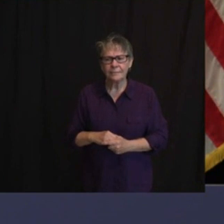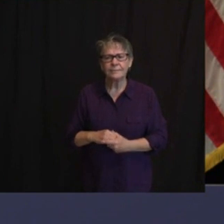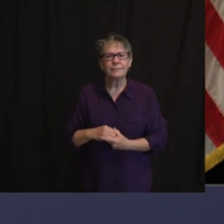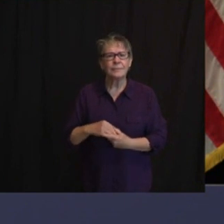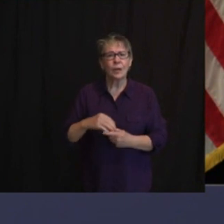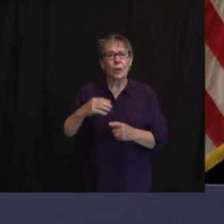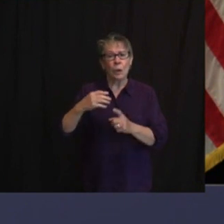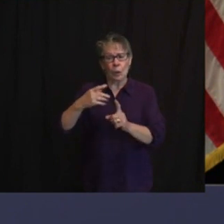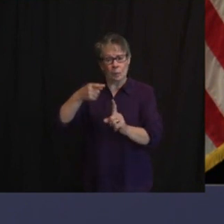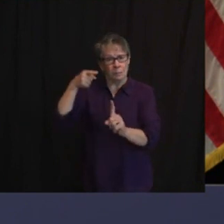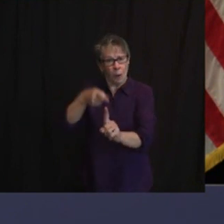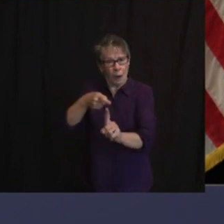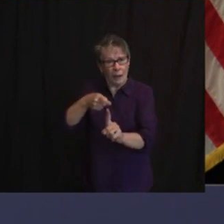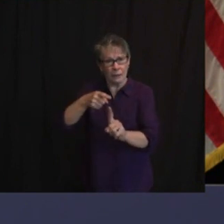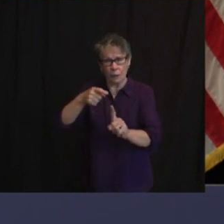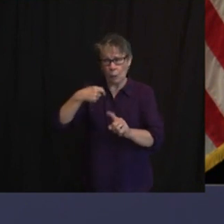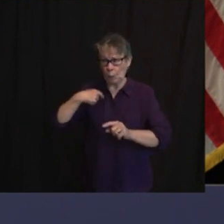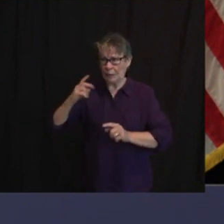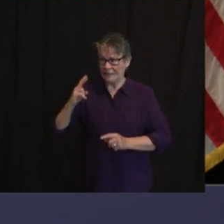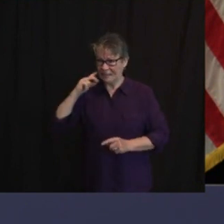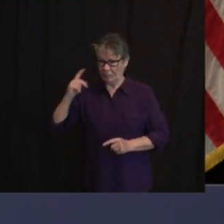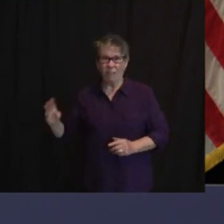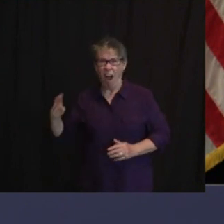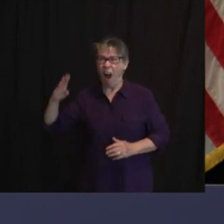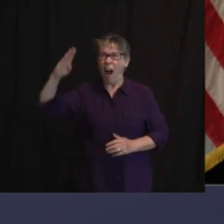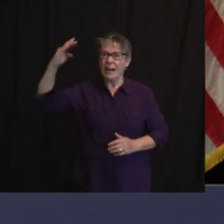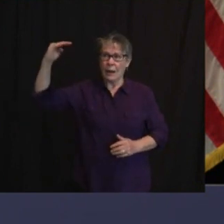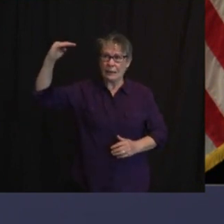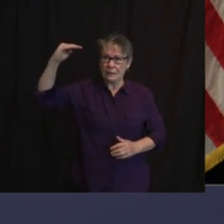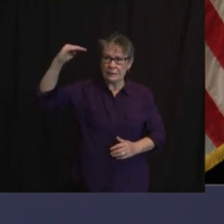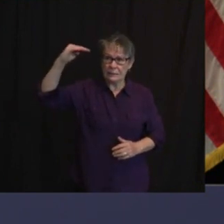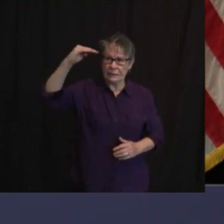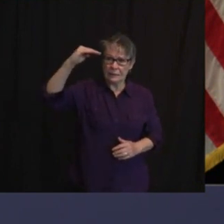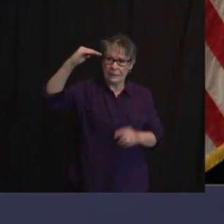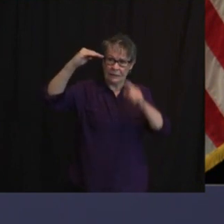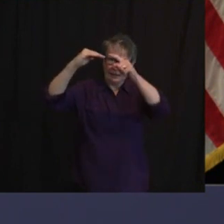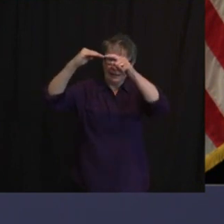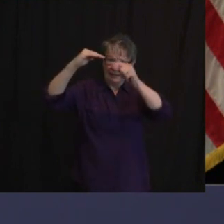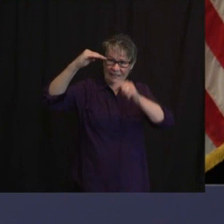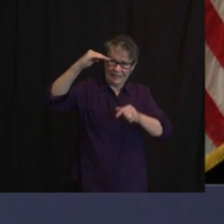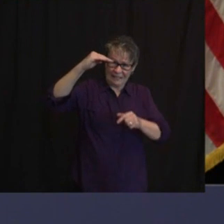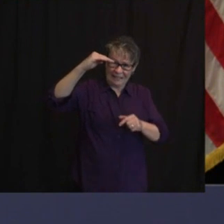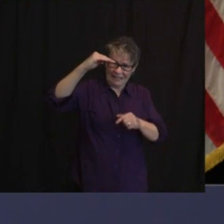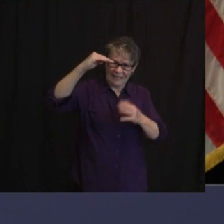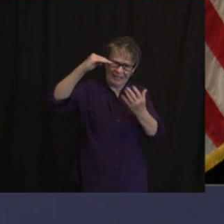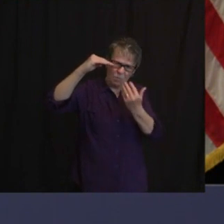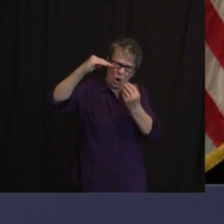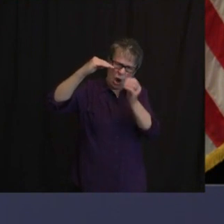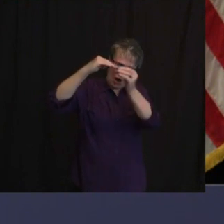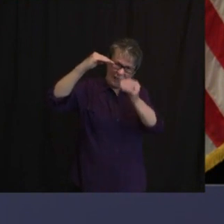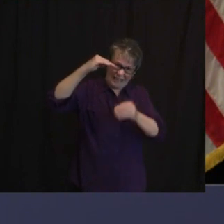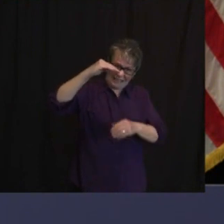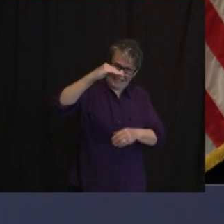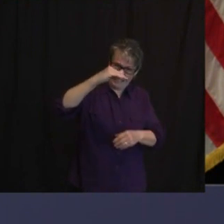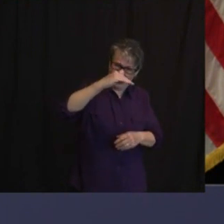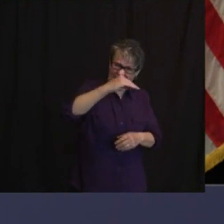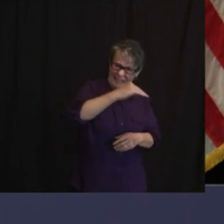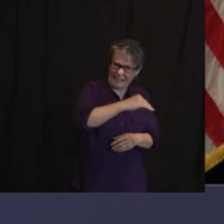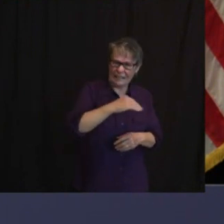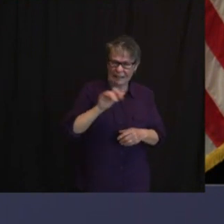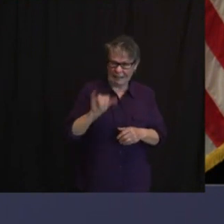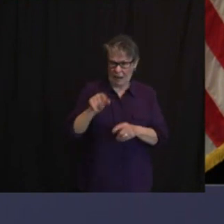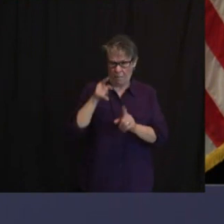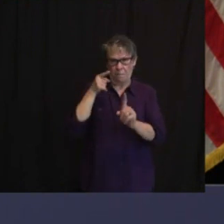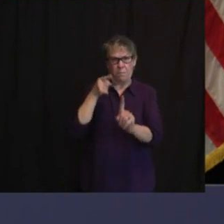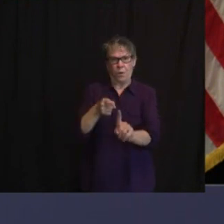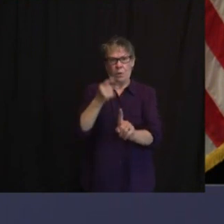baby steps. Judy and her team and Christina, they're going to tell us what the health reality